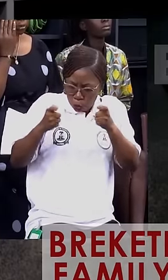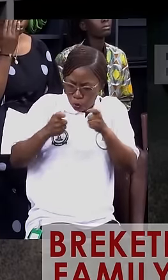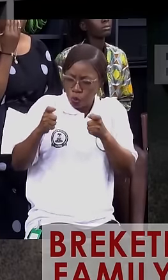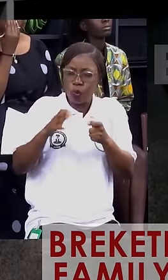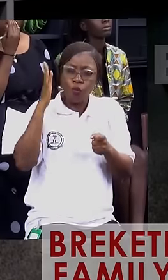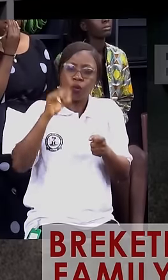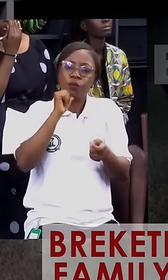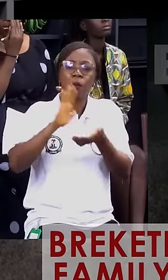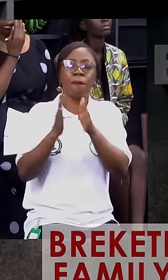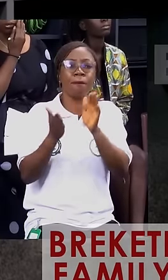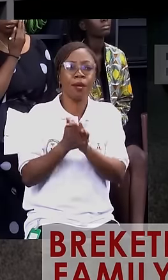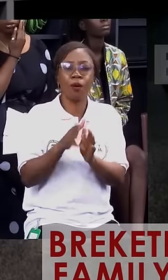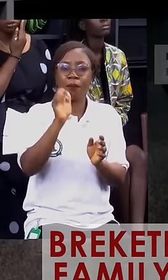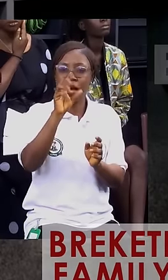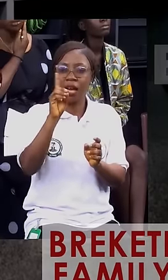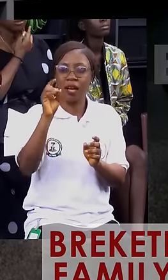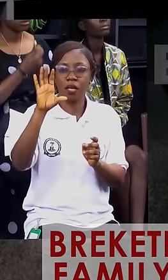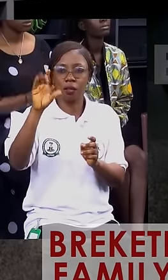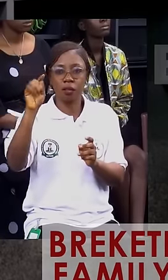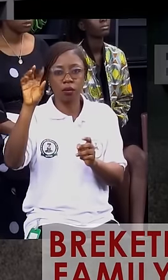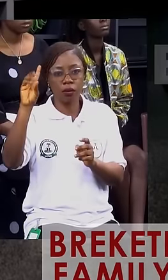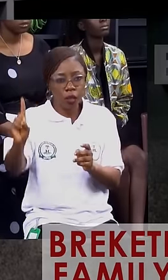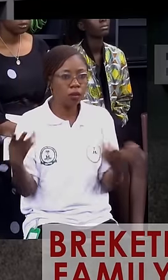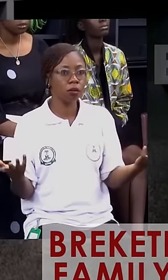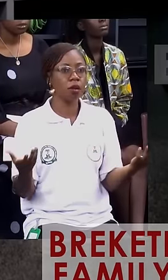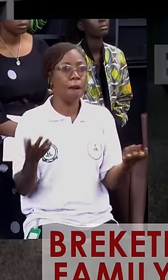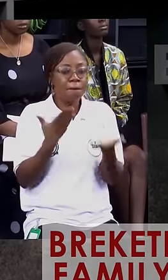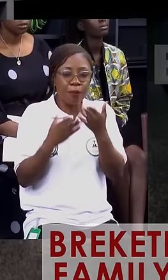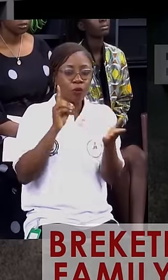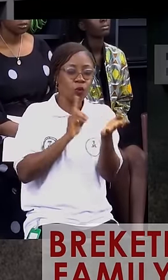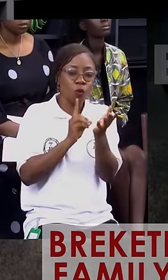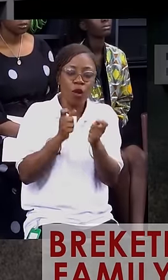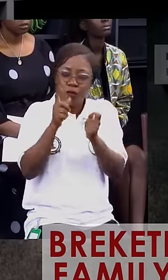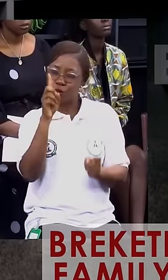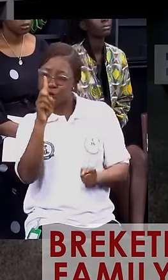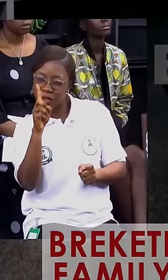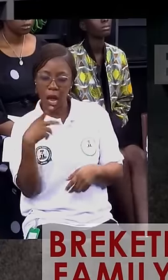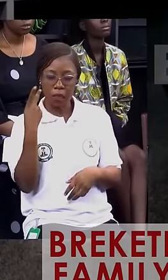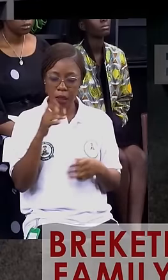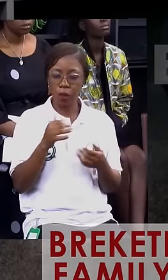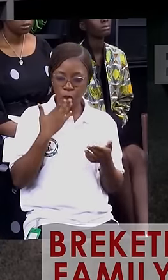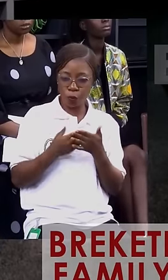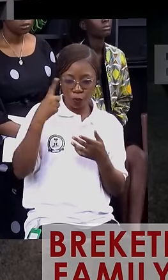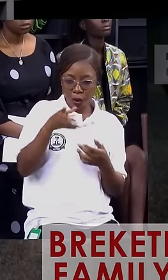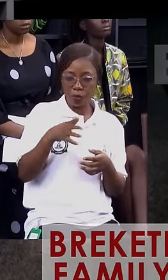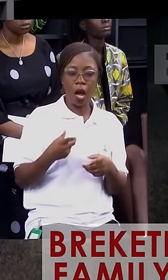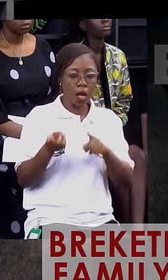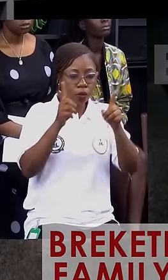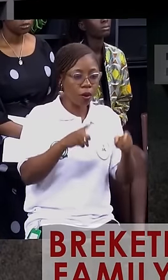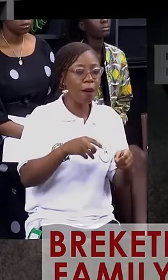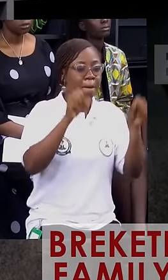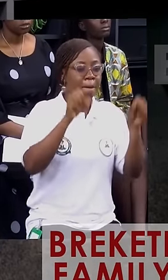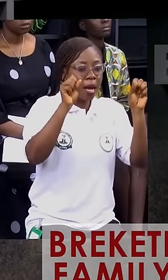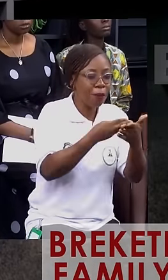was able to get it, maybe doctor prescribed it once and he saw that it was good for him. And he went and was able to get it by